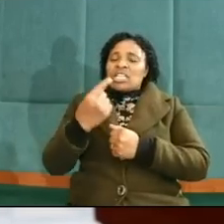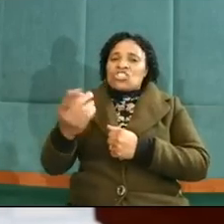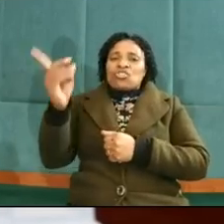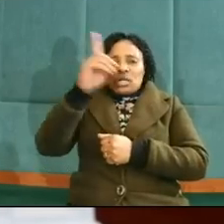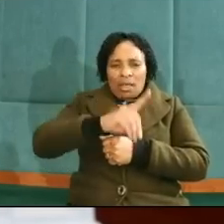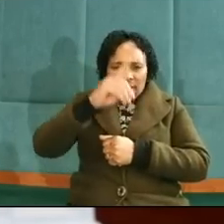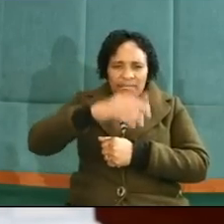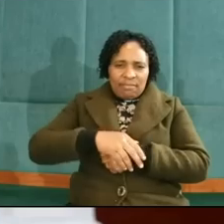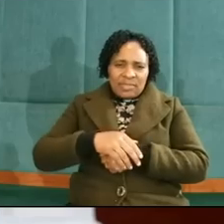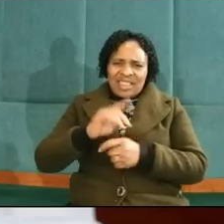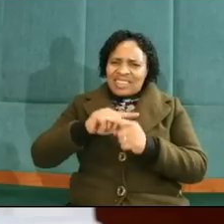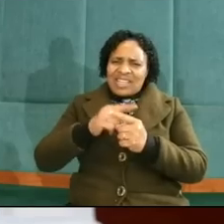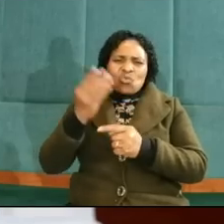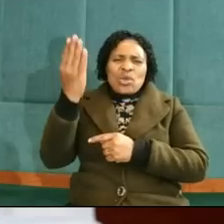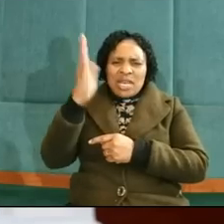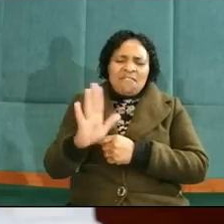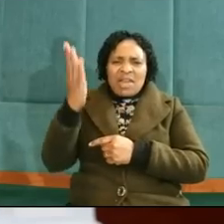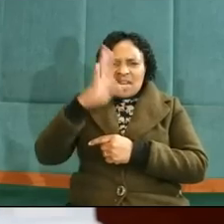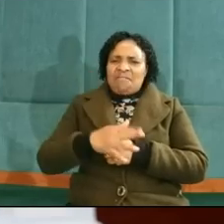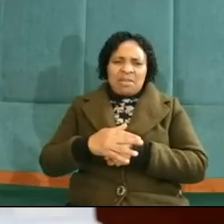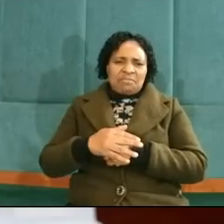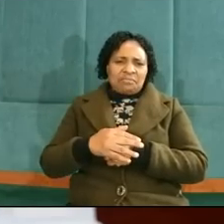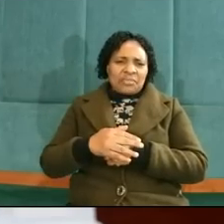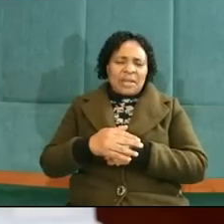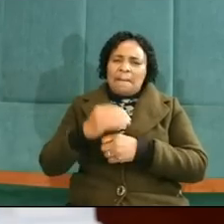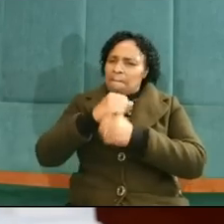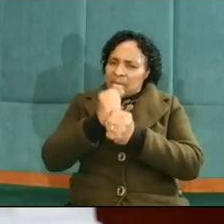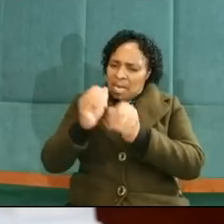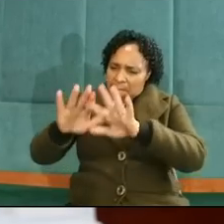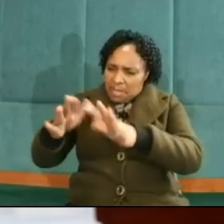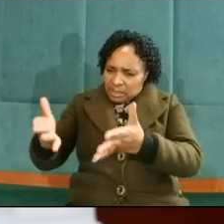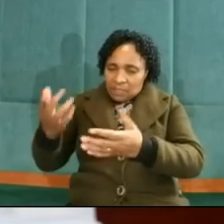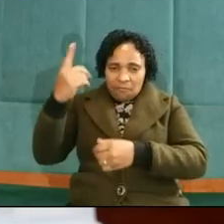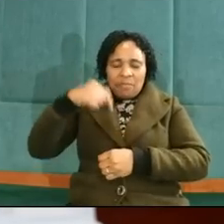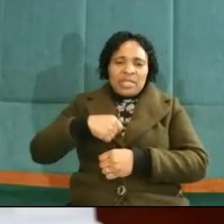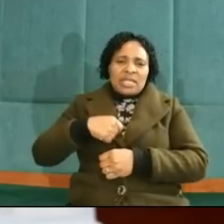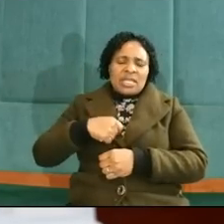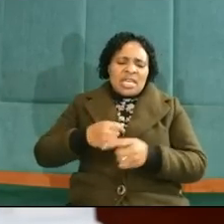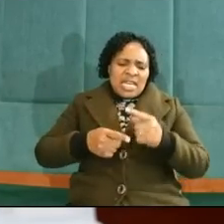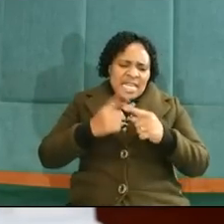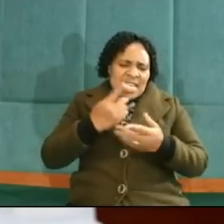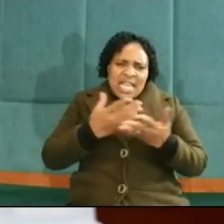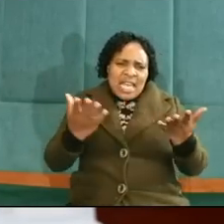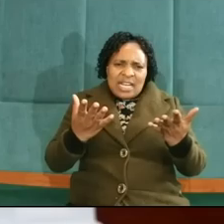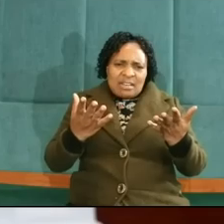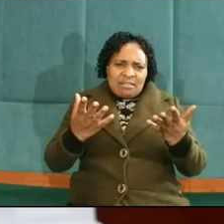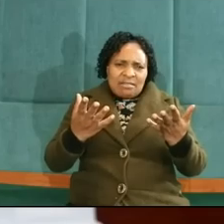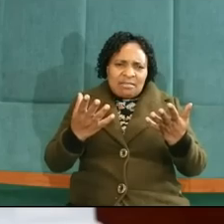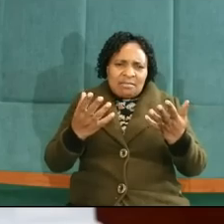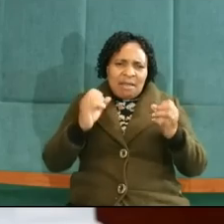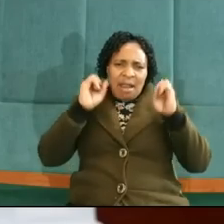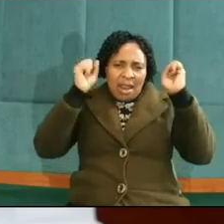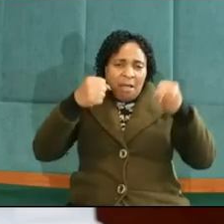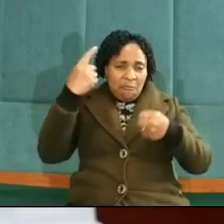day. And you never throw a party for me. And you never kill a fatted calf for me. He was angry.